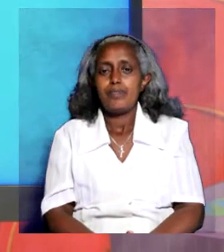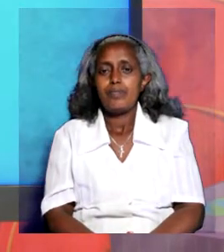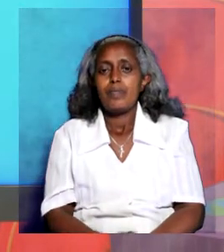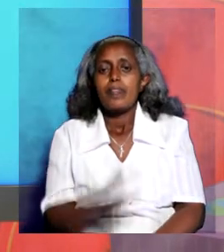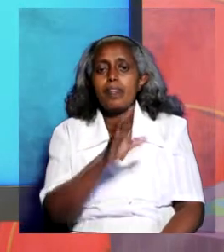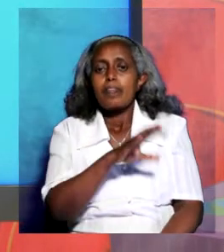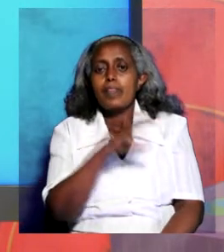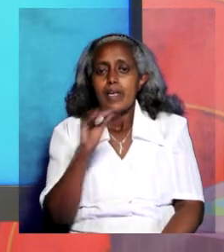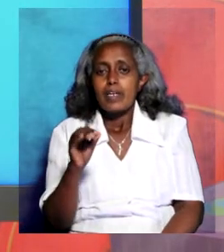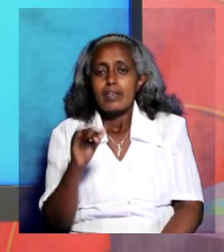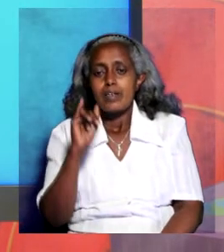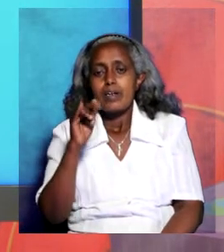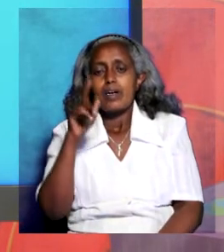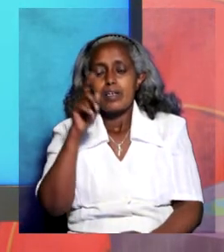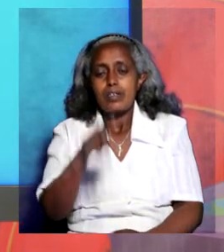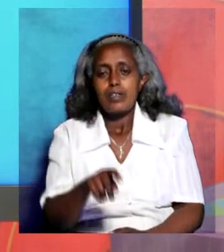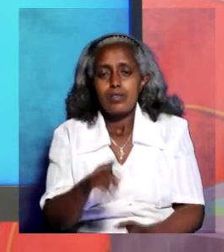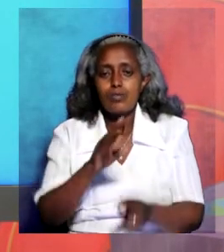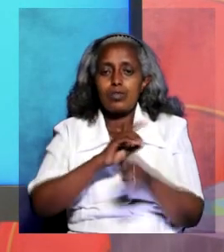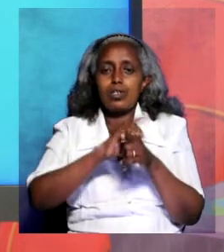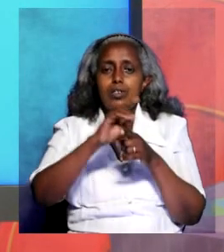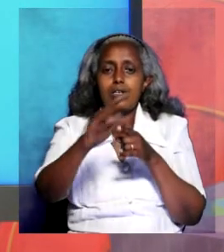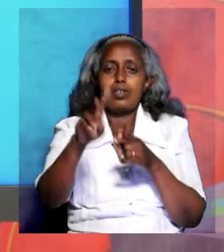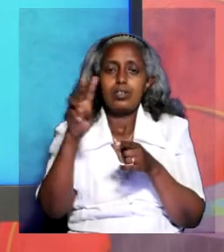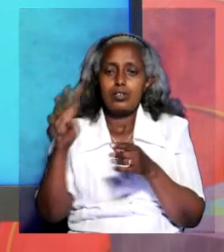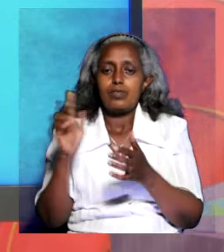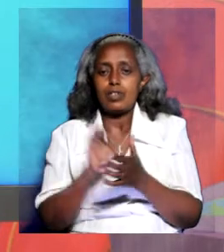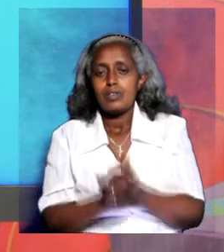1. And I need direction vector.